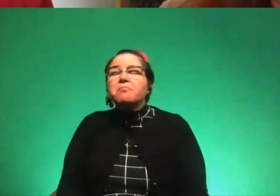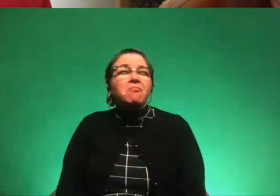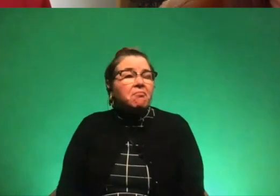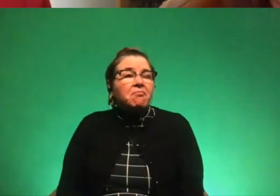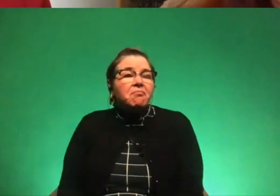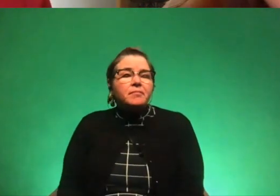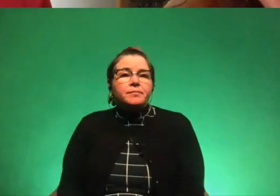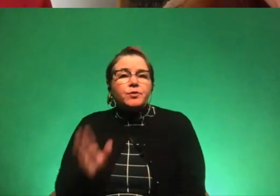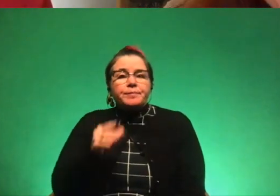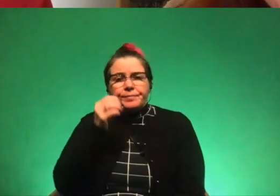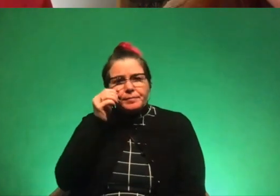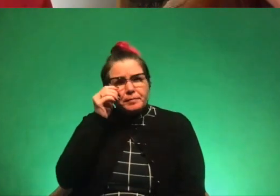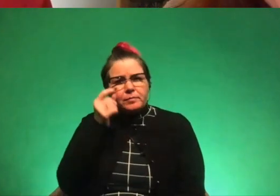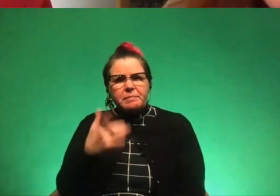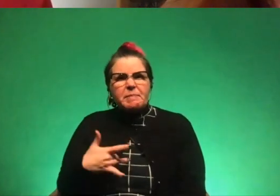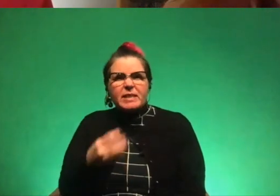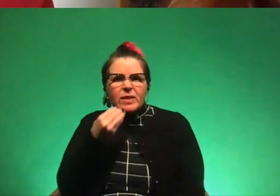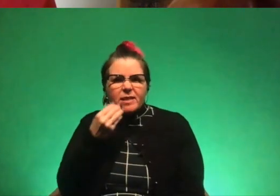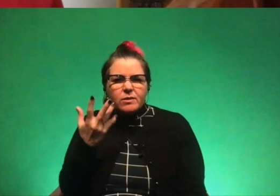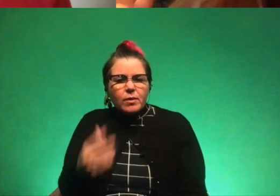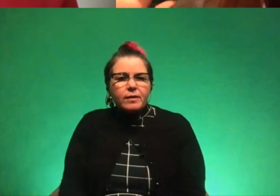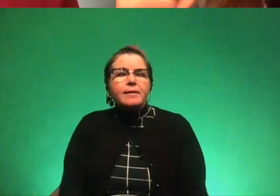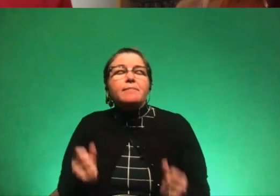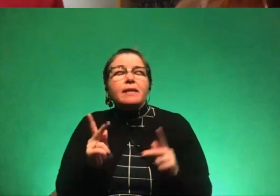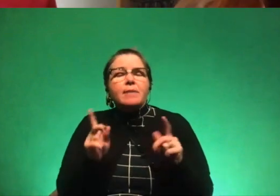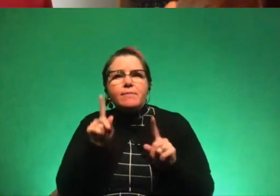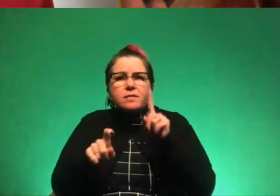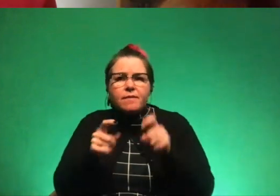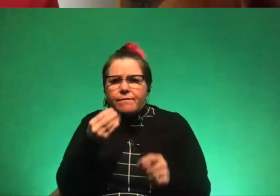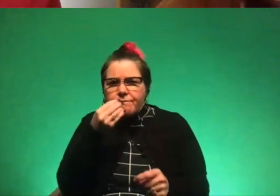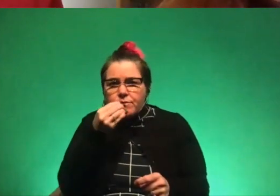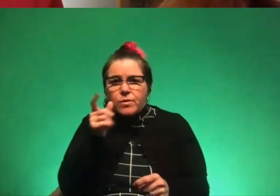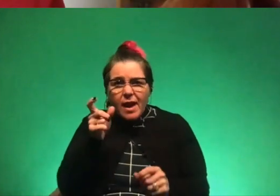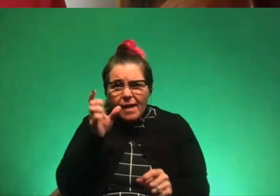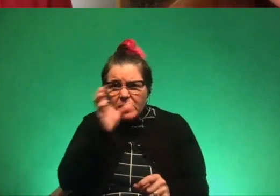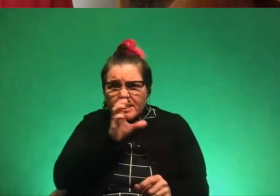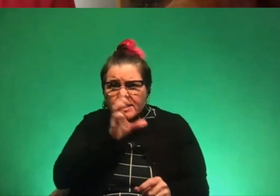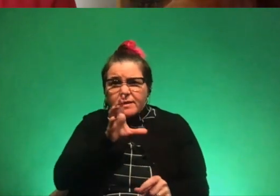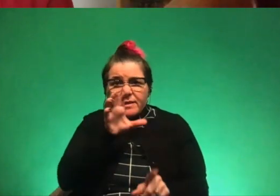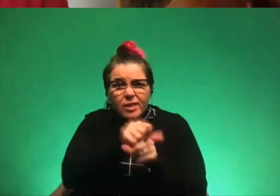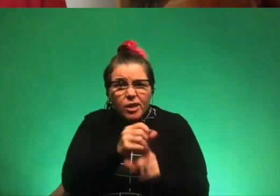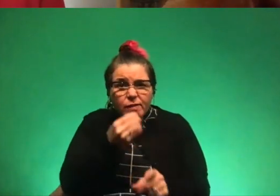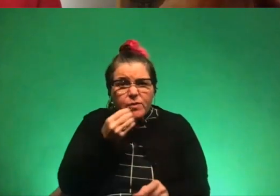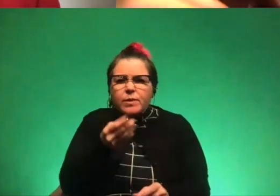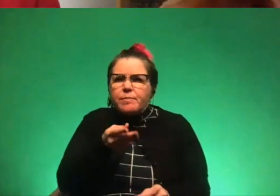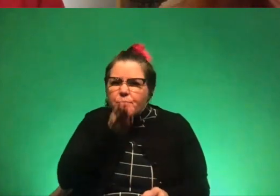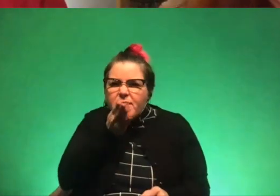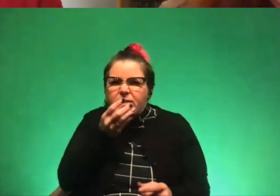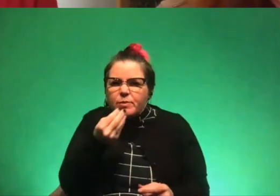see. What do you eat when you're there? So we've had a lot of questions about food, be it like, do you have to hunt for your food? What do you eat for breakfast? Like what